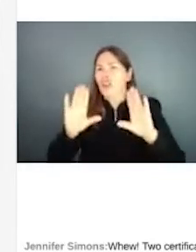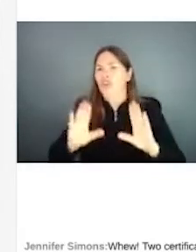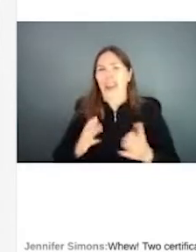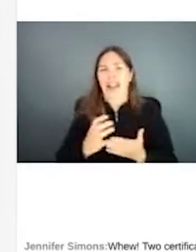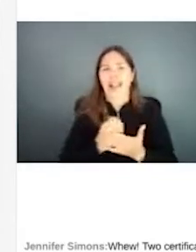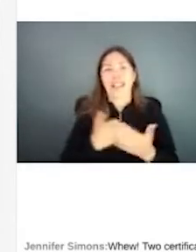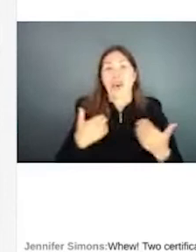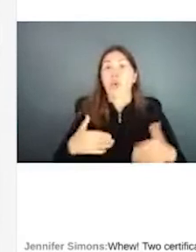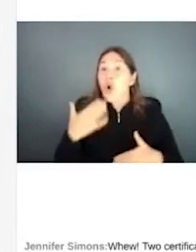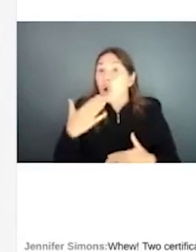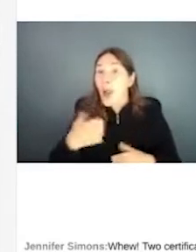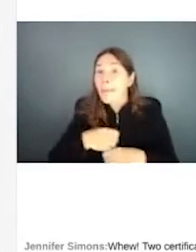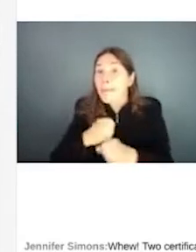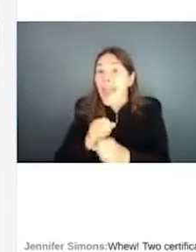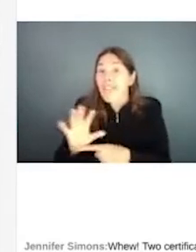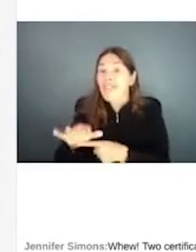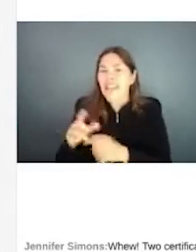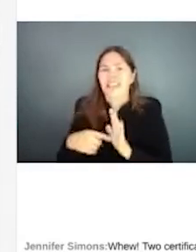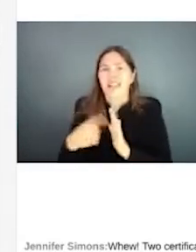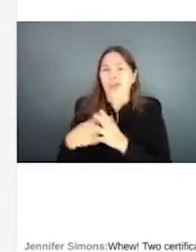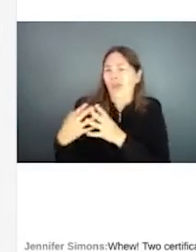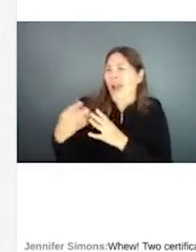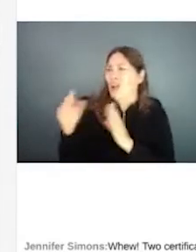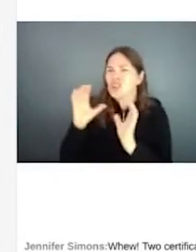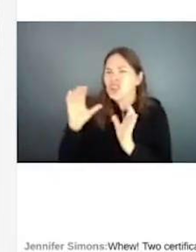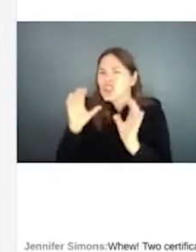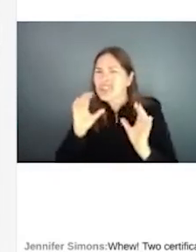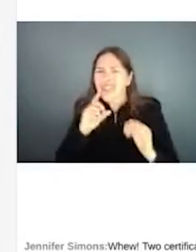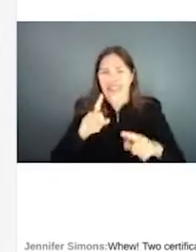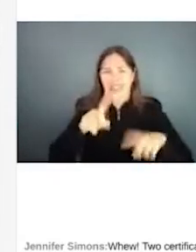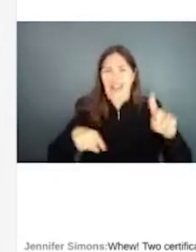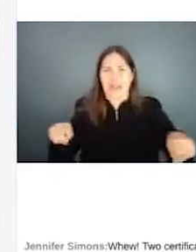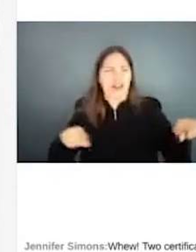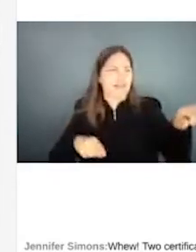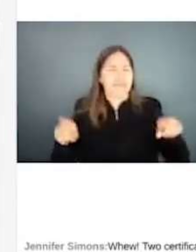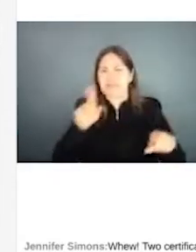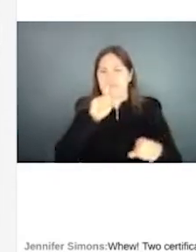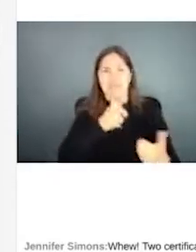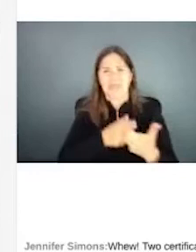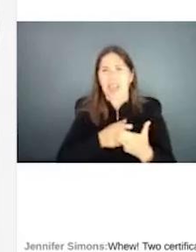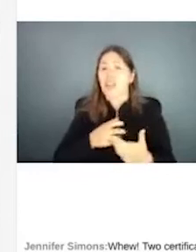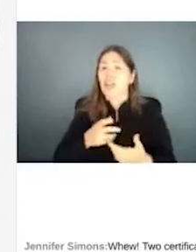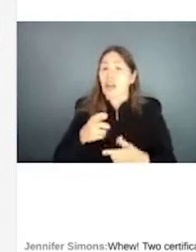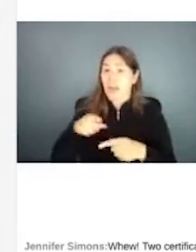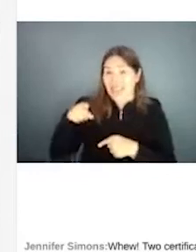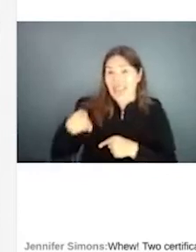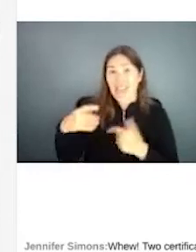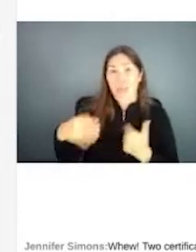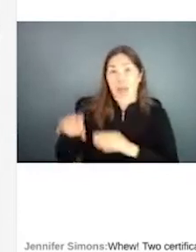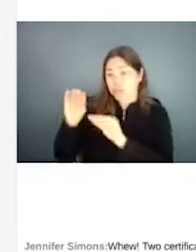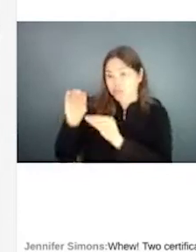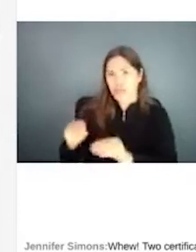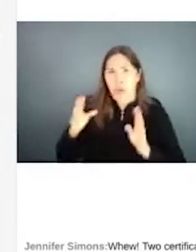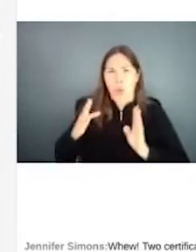videos. Sometimes you go out and you just start searching and you get a lot of really random stuff. But this is really put together well.